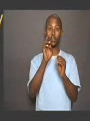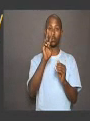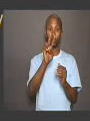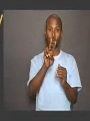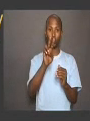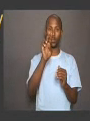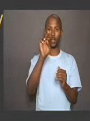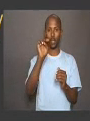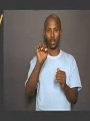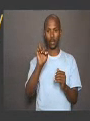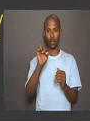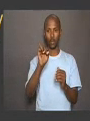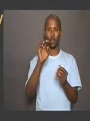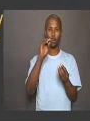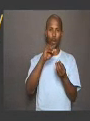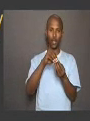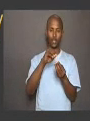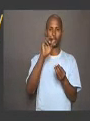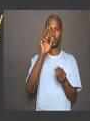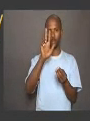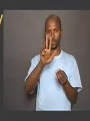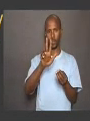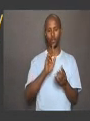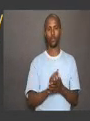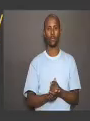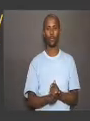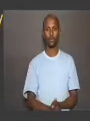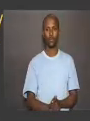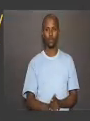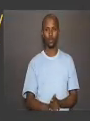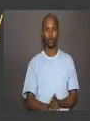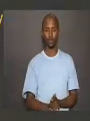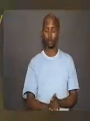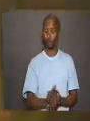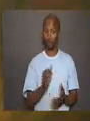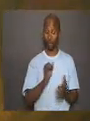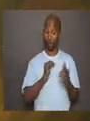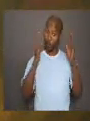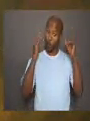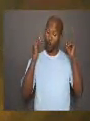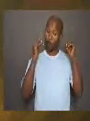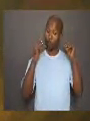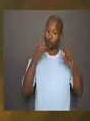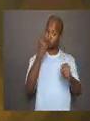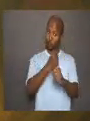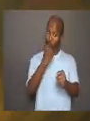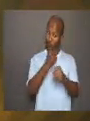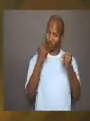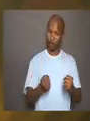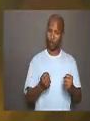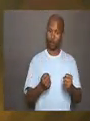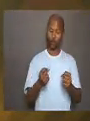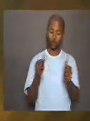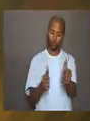equals 2N plus 3. I hope that you were